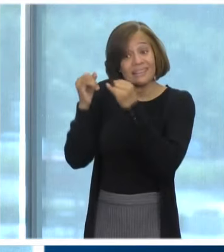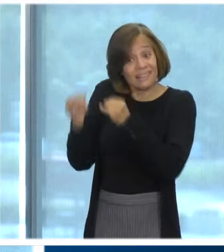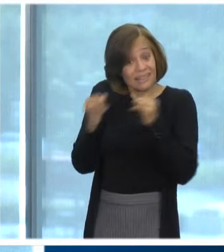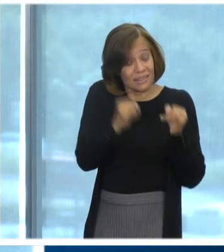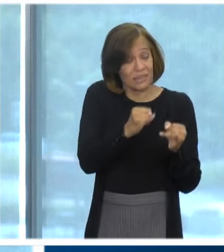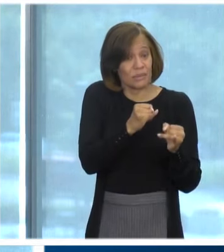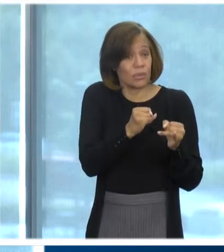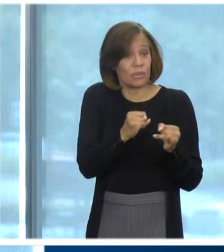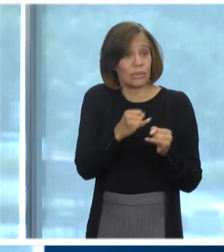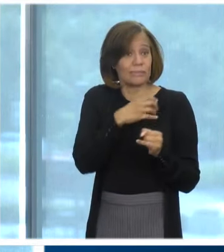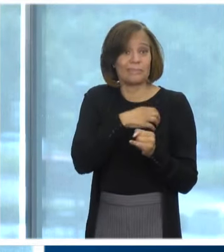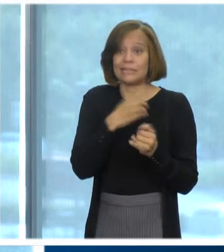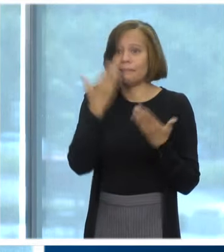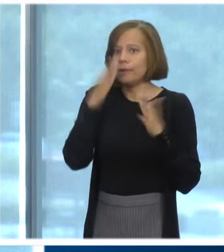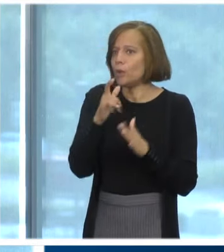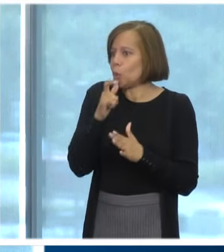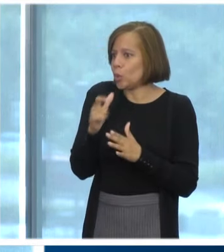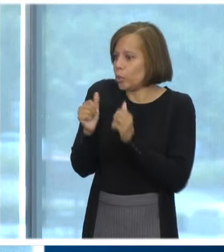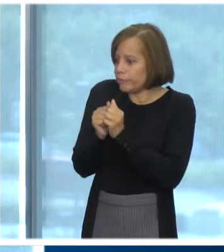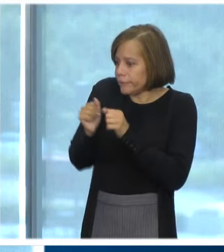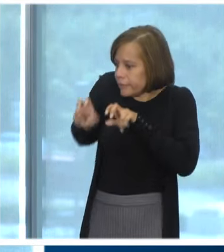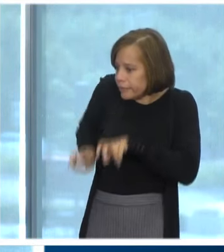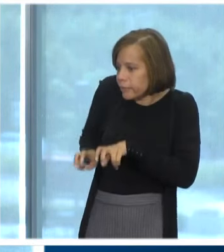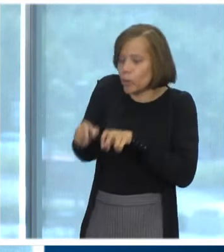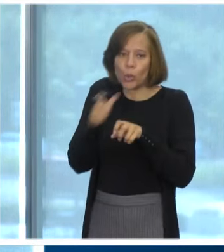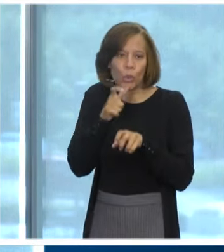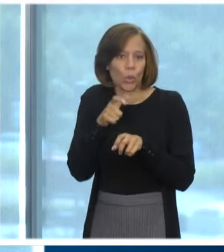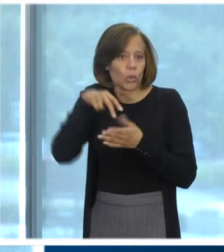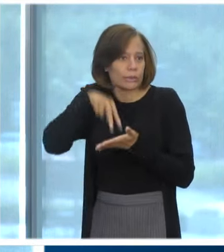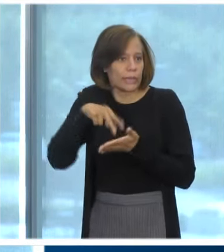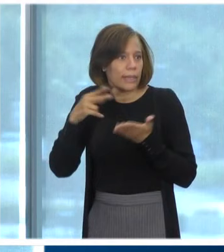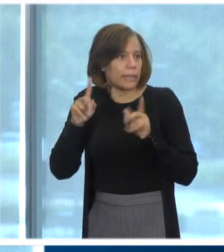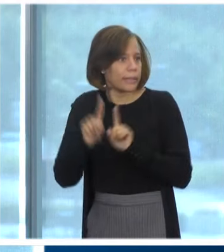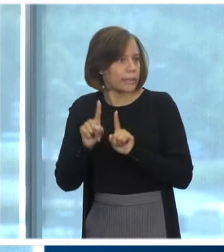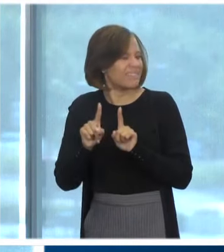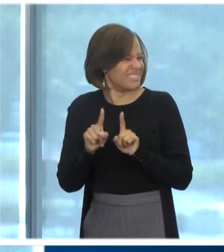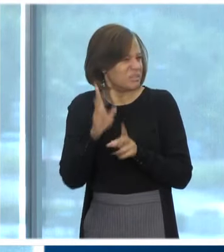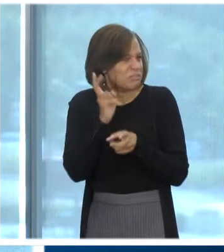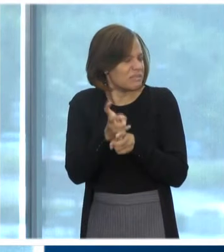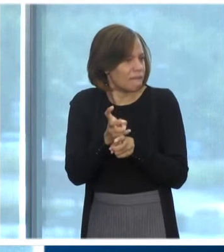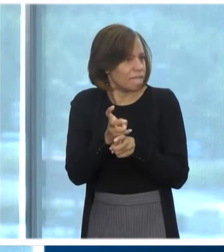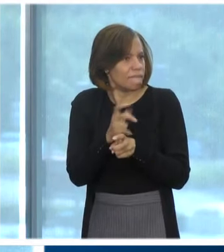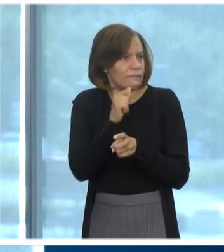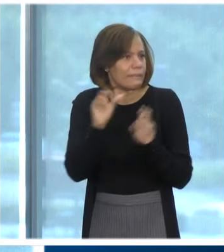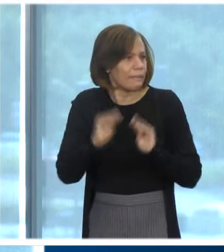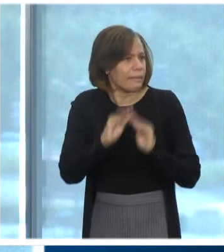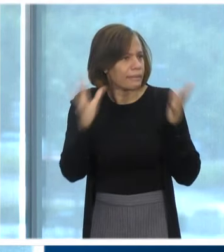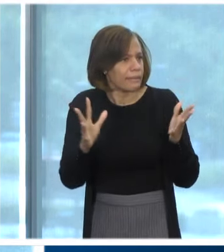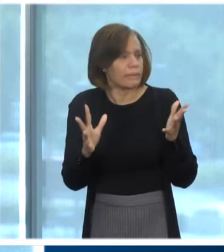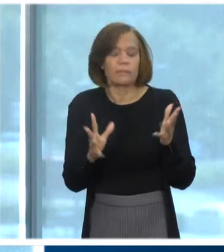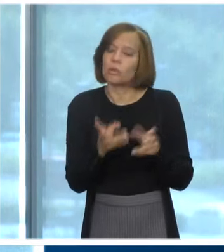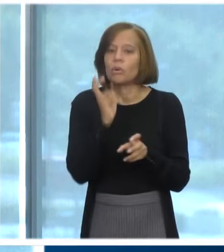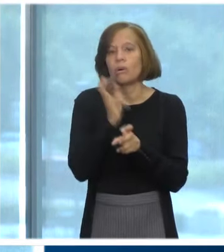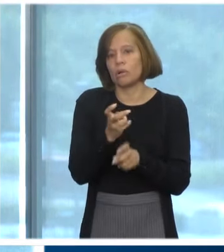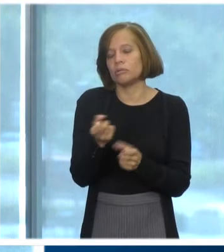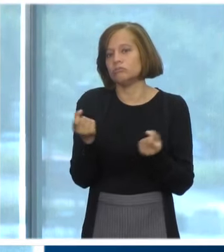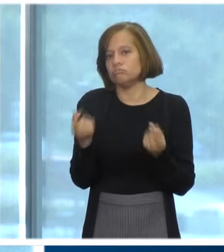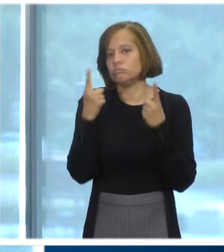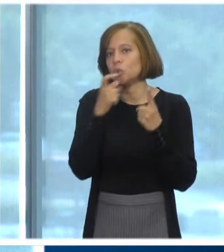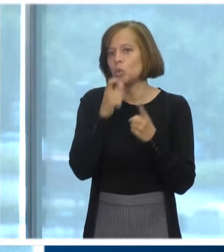car with them or standing beside them. This was not only an obstacle to identifying all of the officers involved in a particular